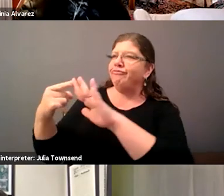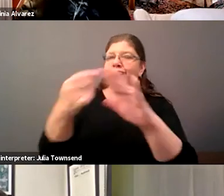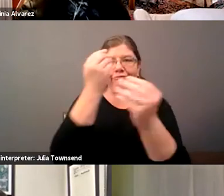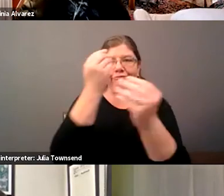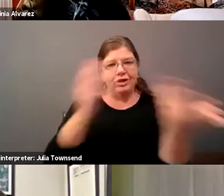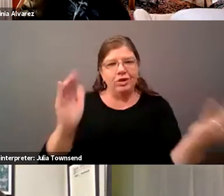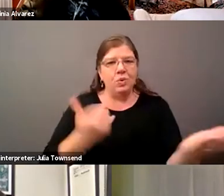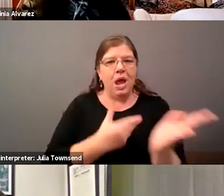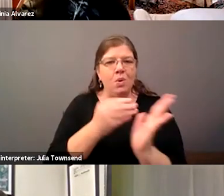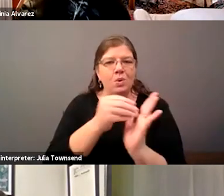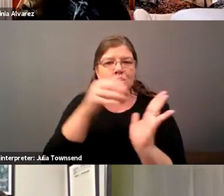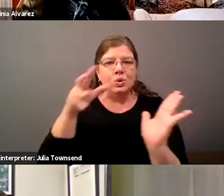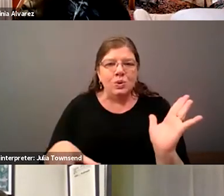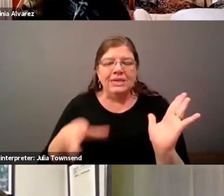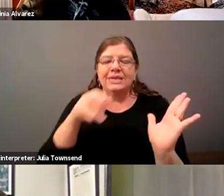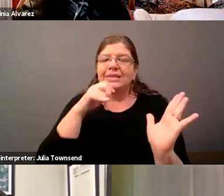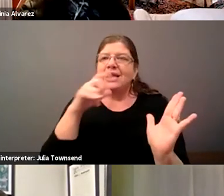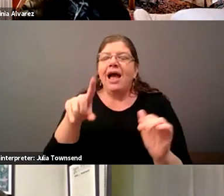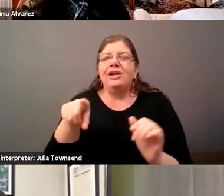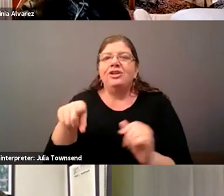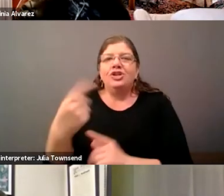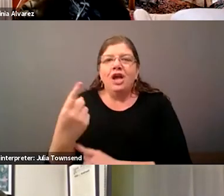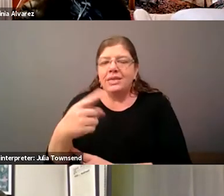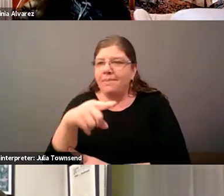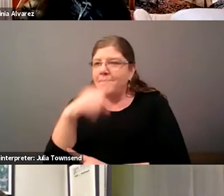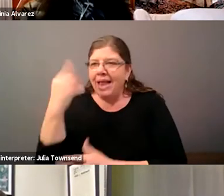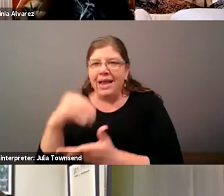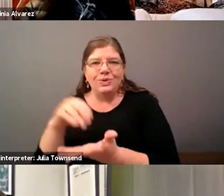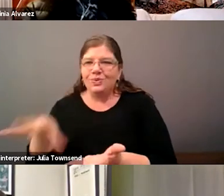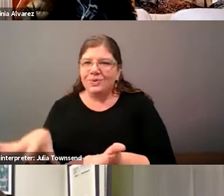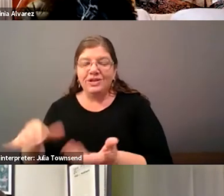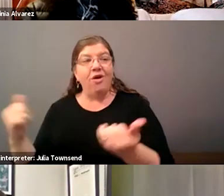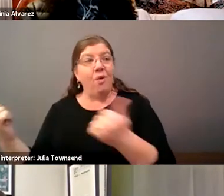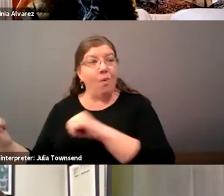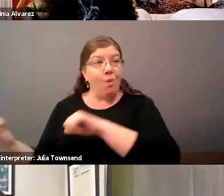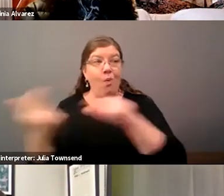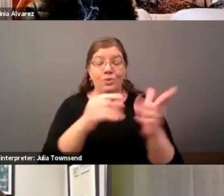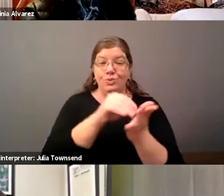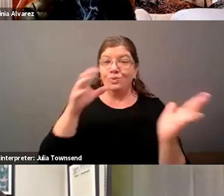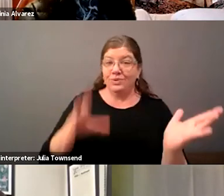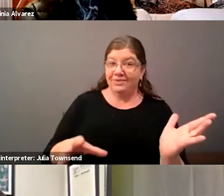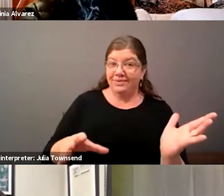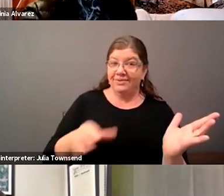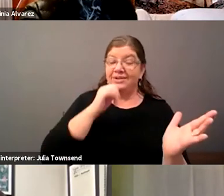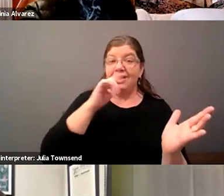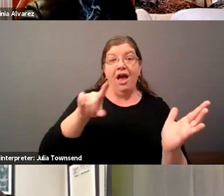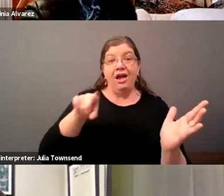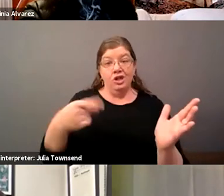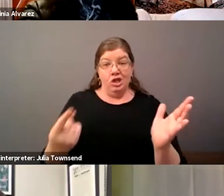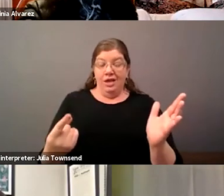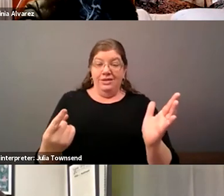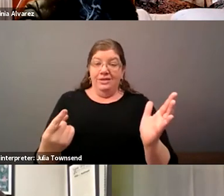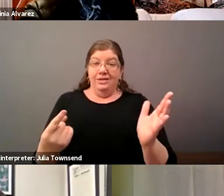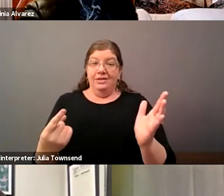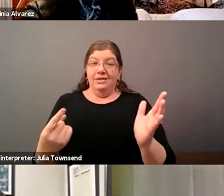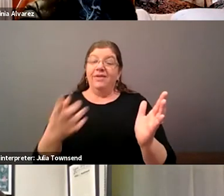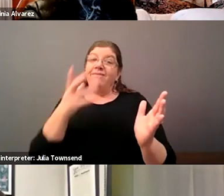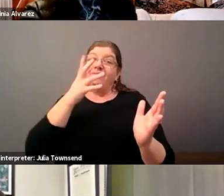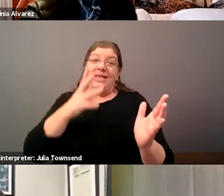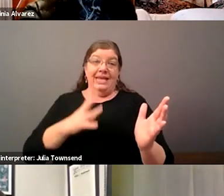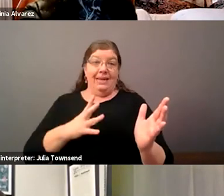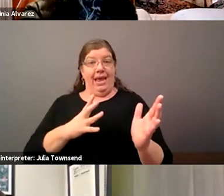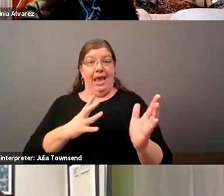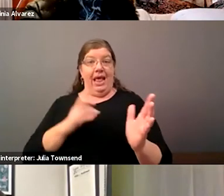students not just our black students but all of us and not just our uh female female